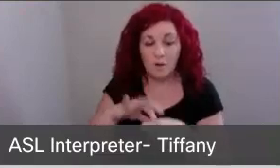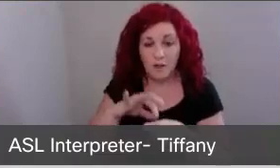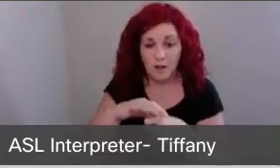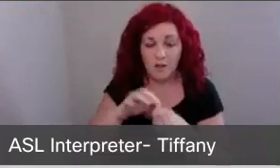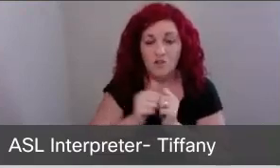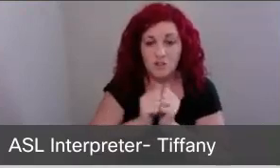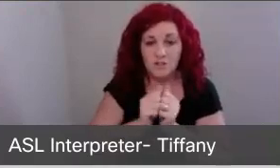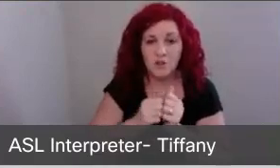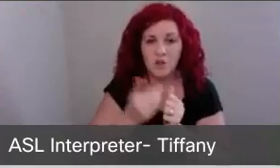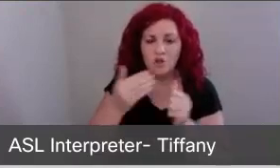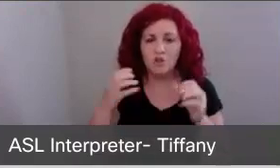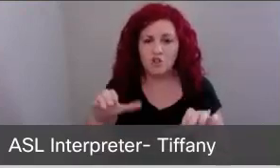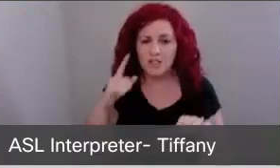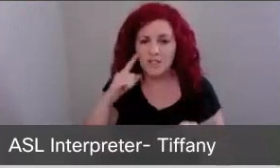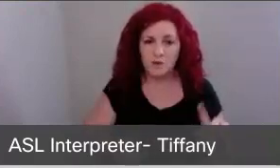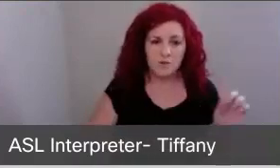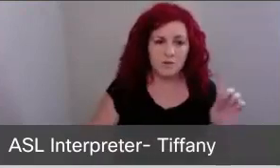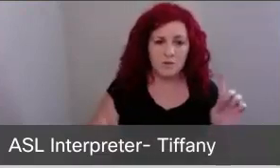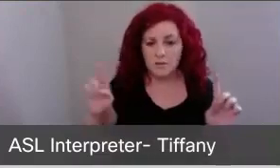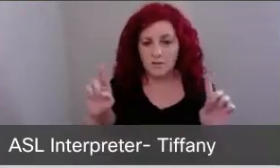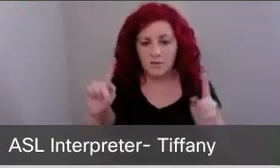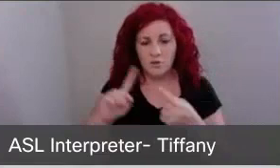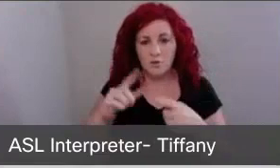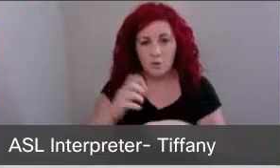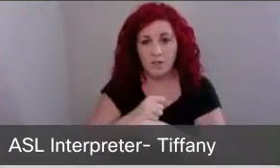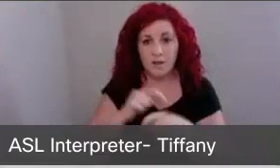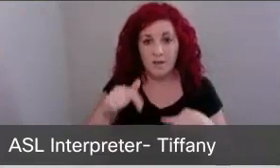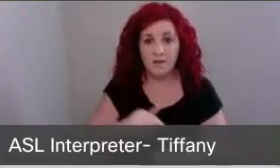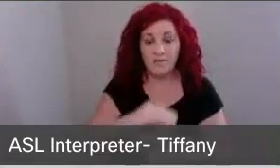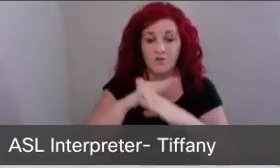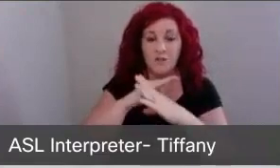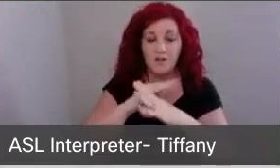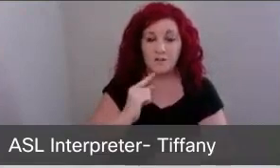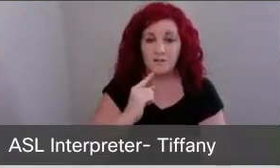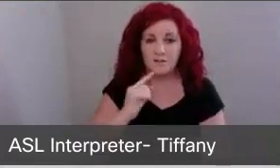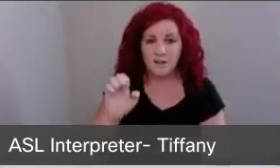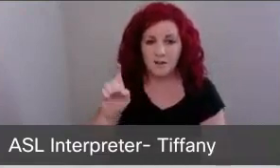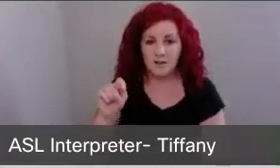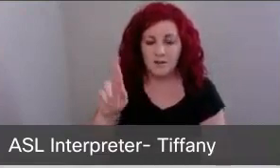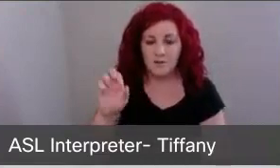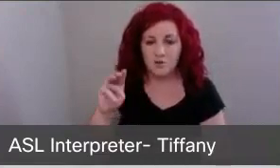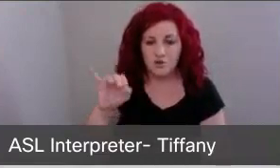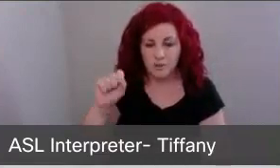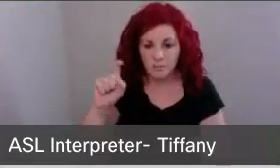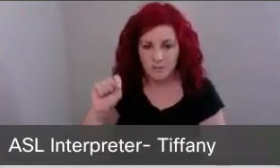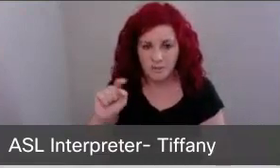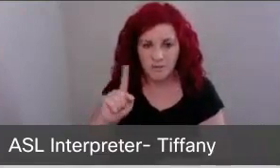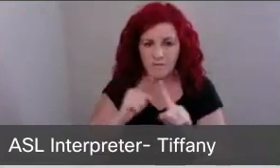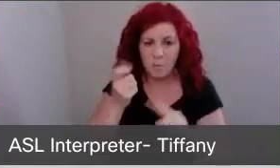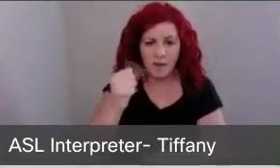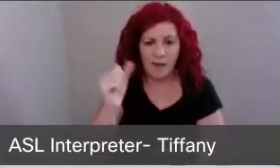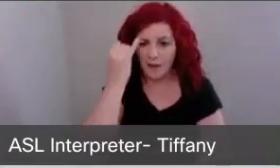good chance for either side to win. This protects against extremism of any ideology and